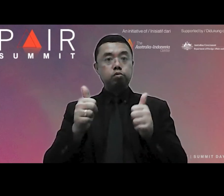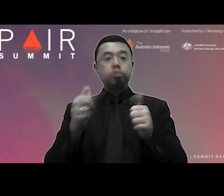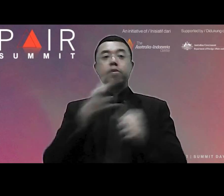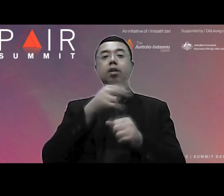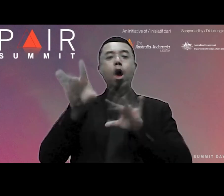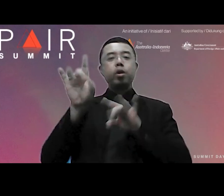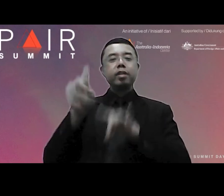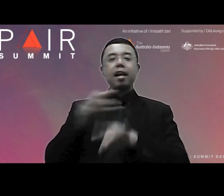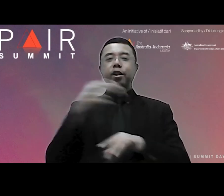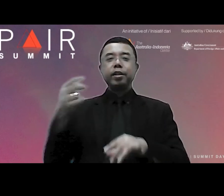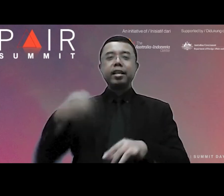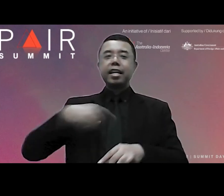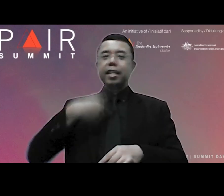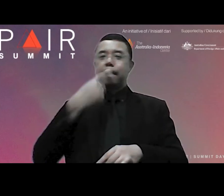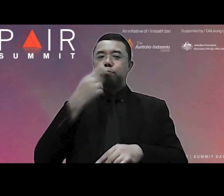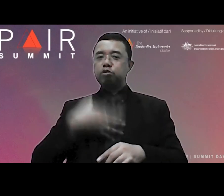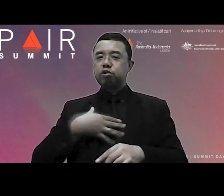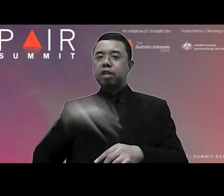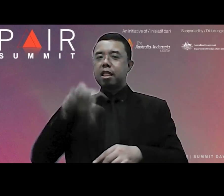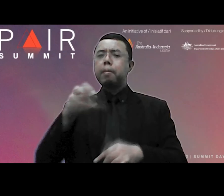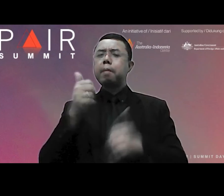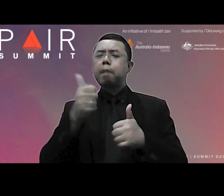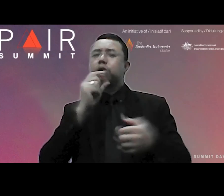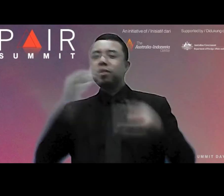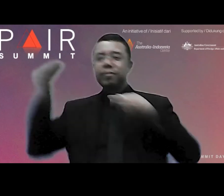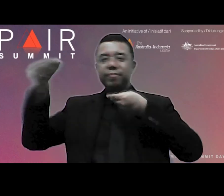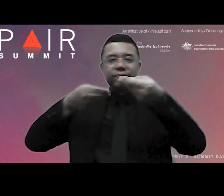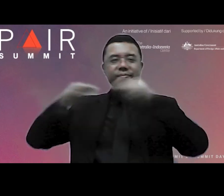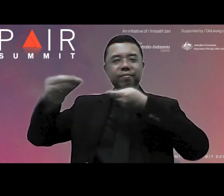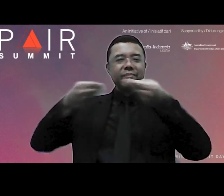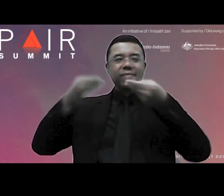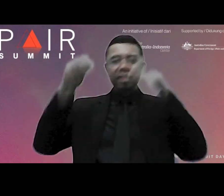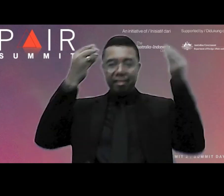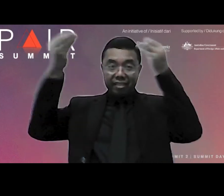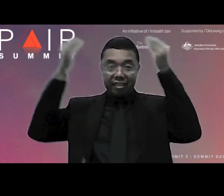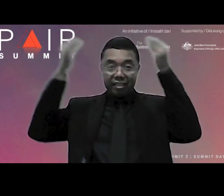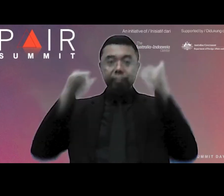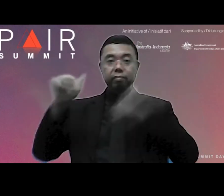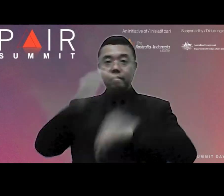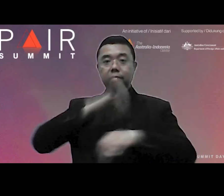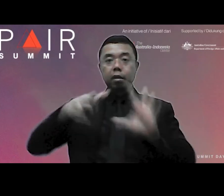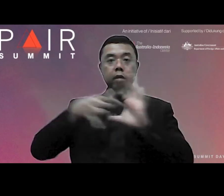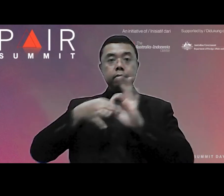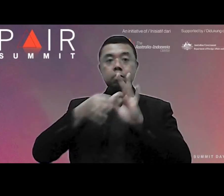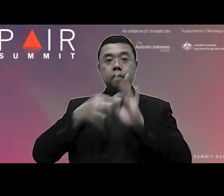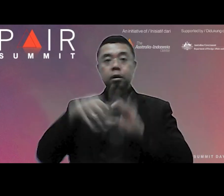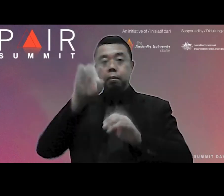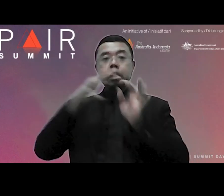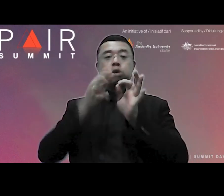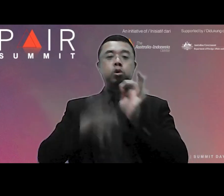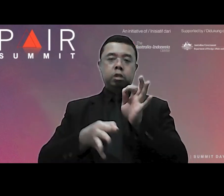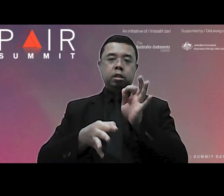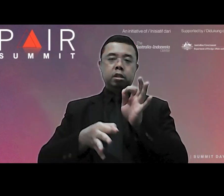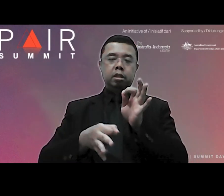to share knowledge with each other and to collaborate together to find solutions. And the Australian government continues to work very closely with our